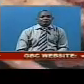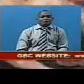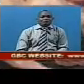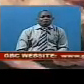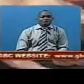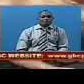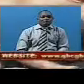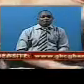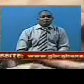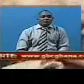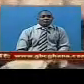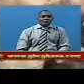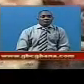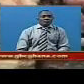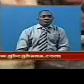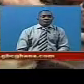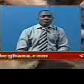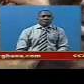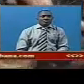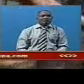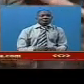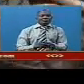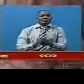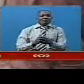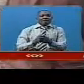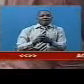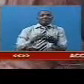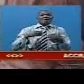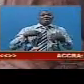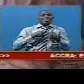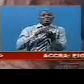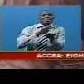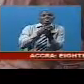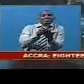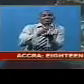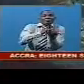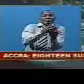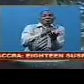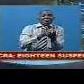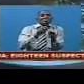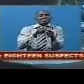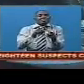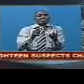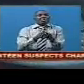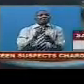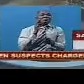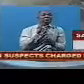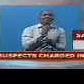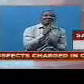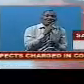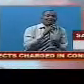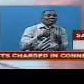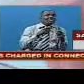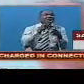If you perhaps patronize beef, mutton, chivon or goat meat at any of the numerous chop bars,